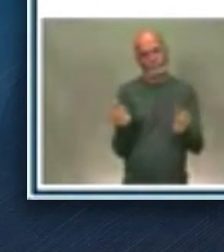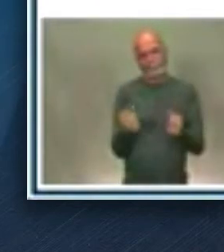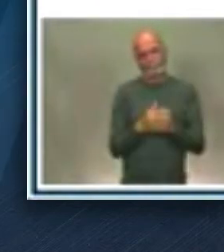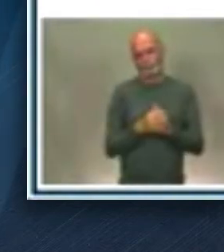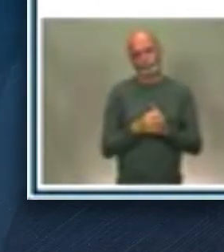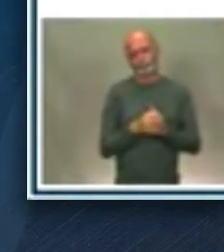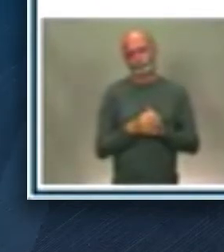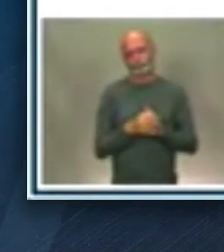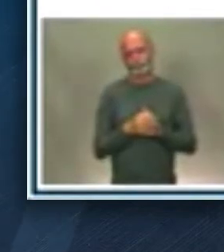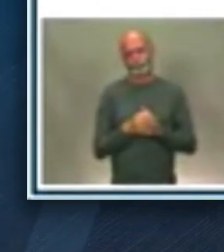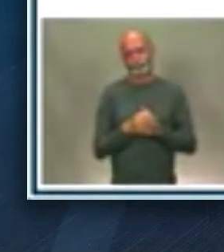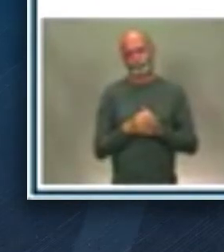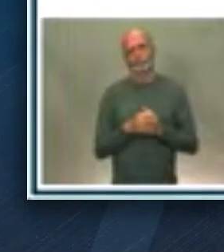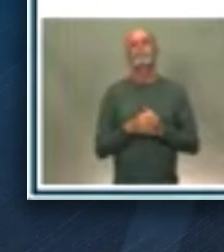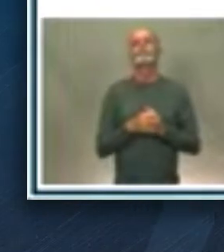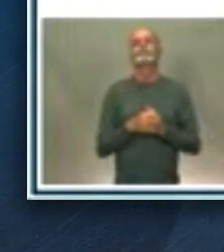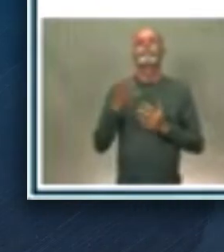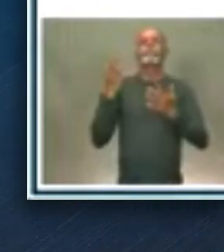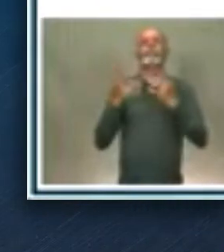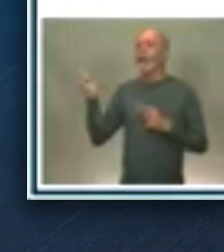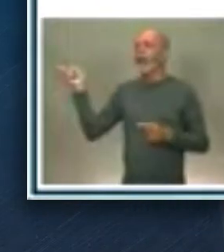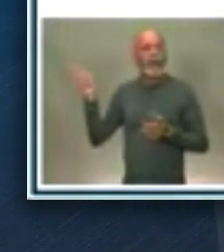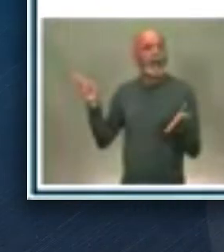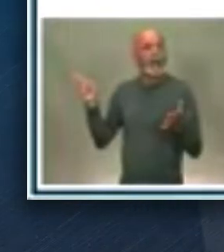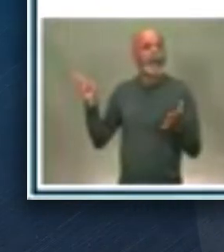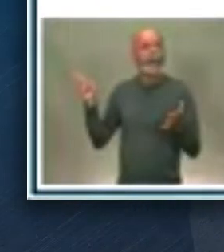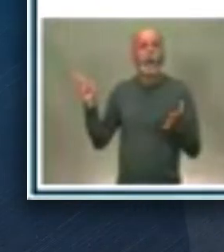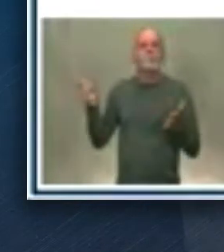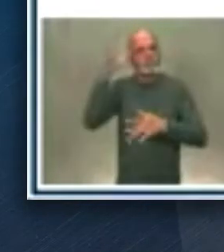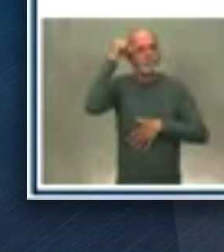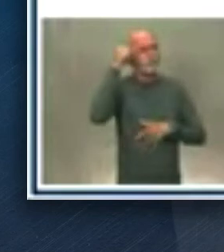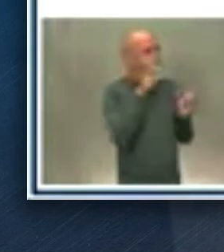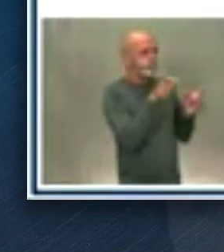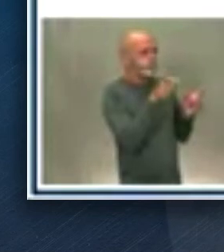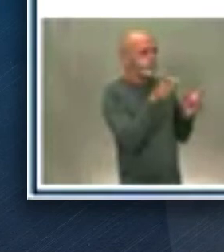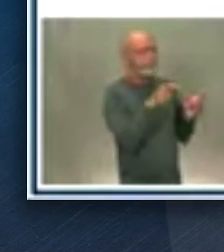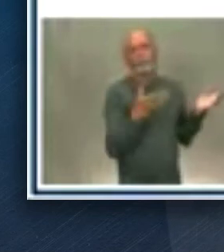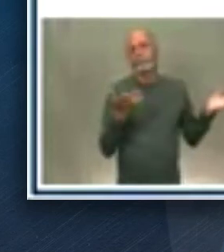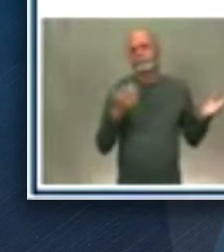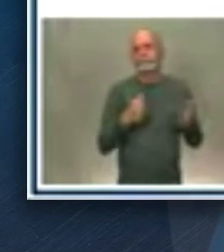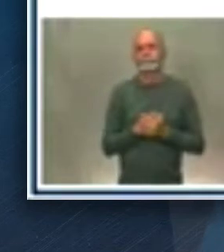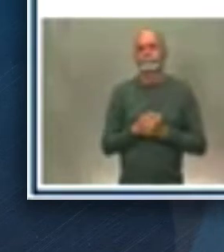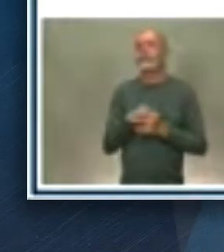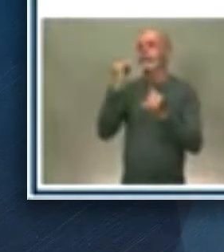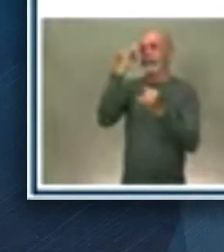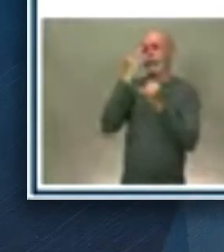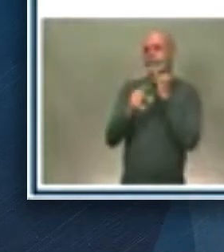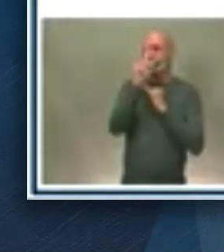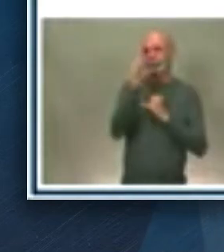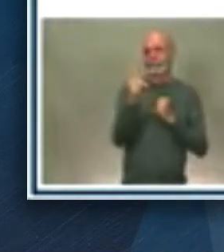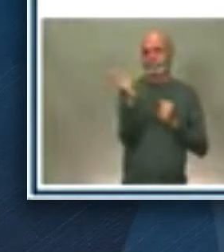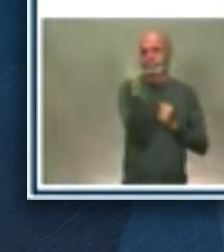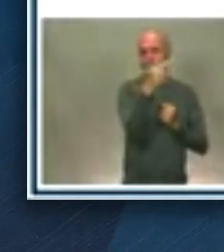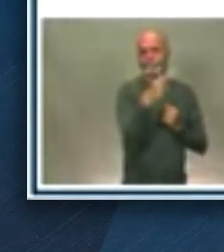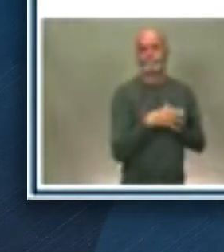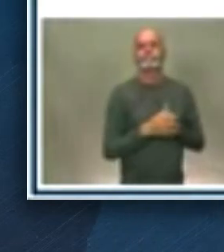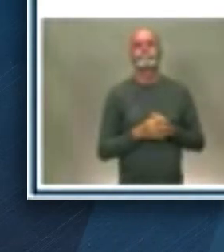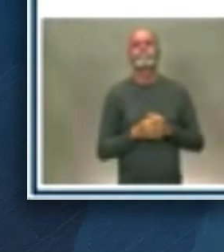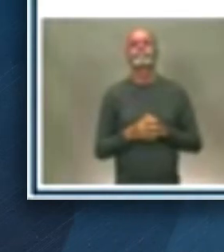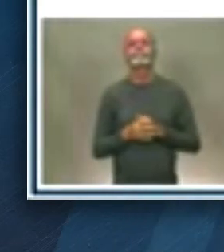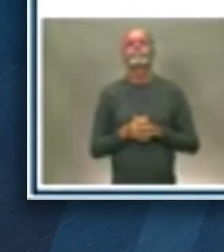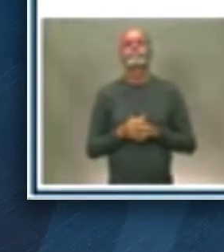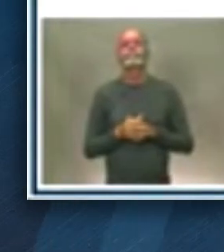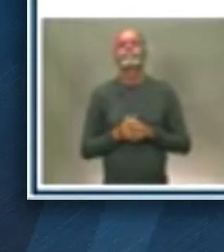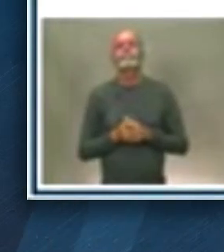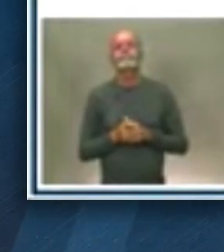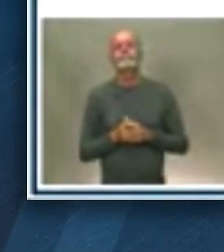think it could be a deterrent to a long-term solution. We'll take one final question. Short-term solutions that you're proposing to do kind of right